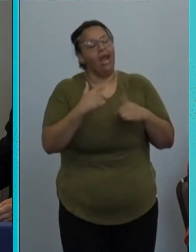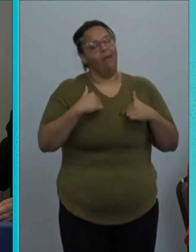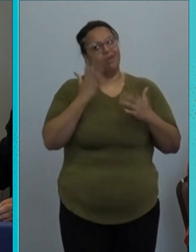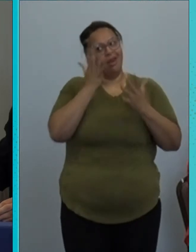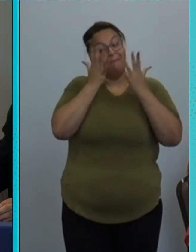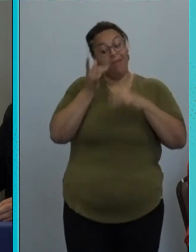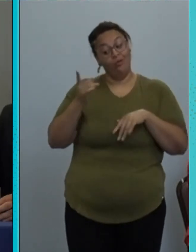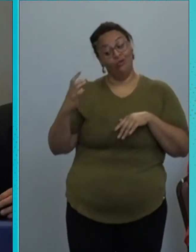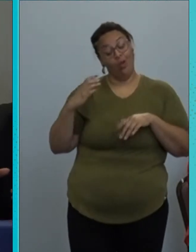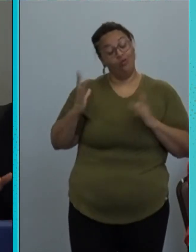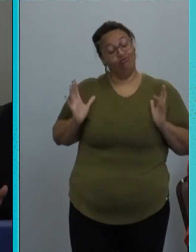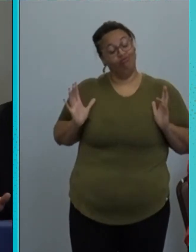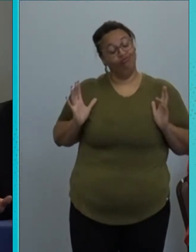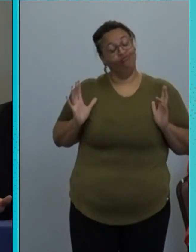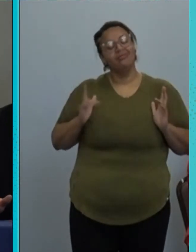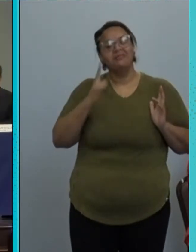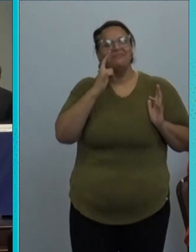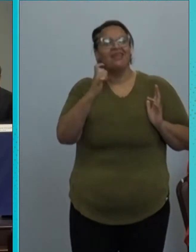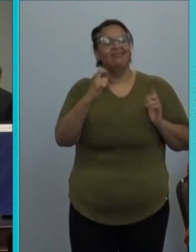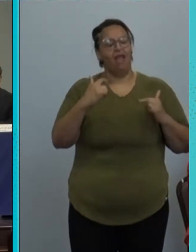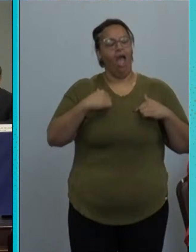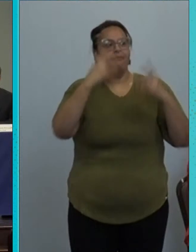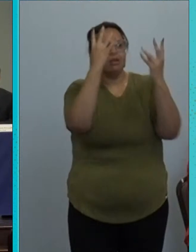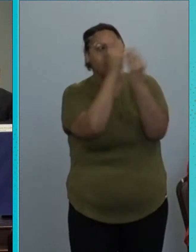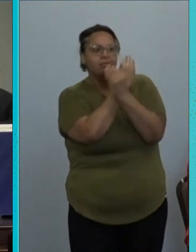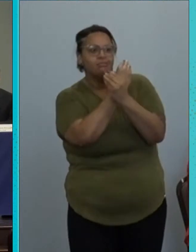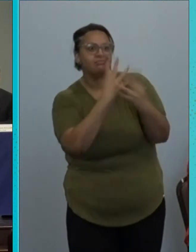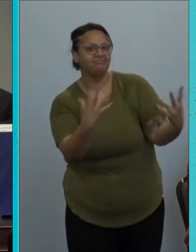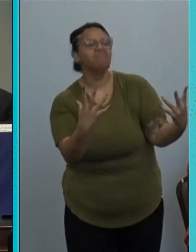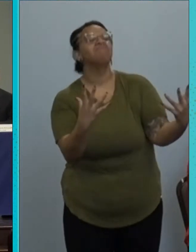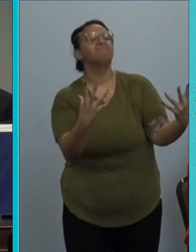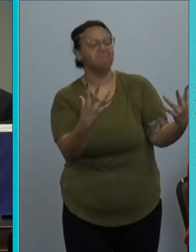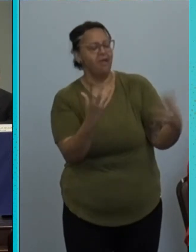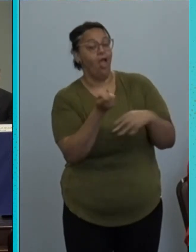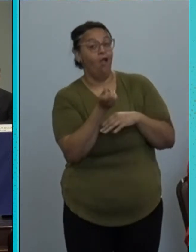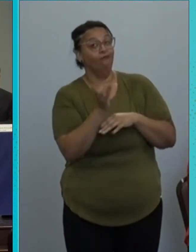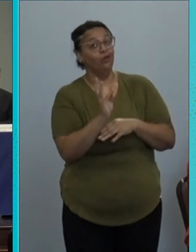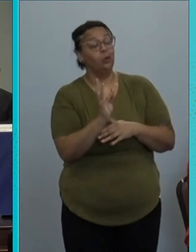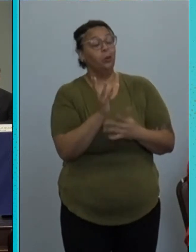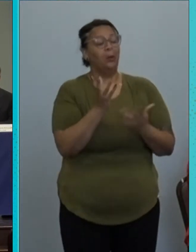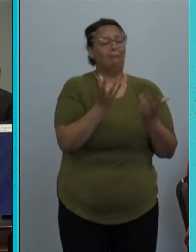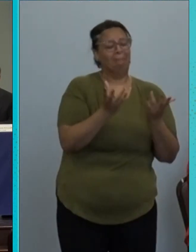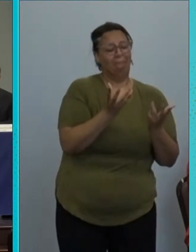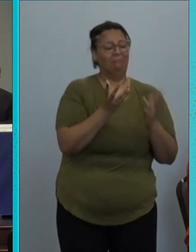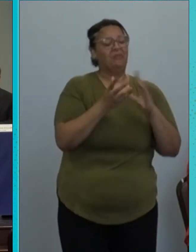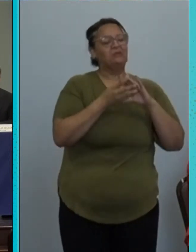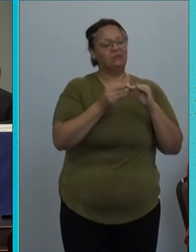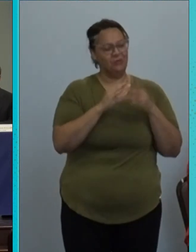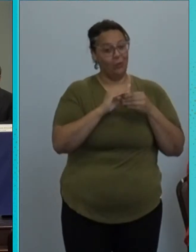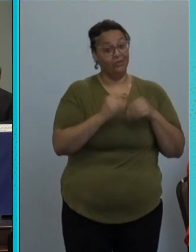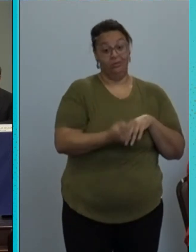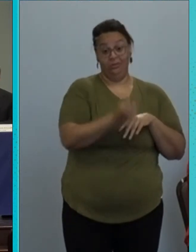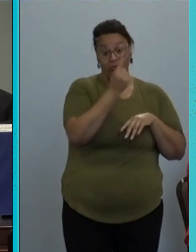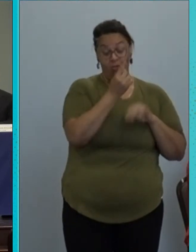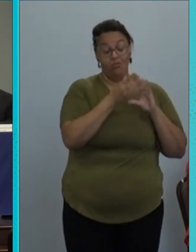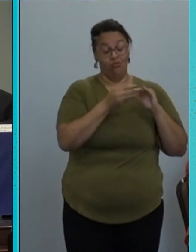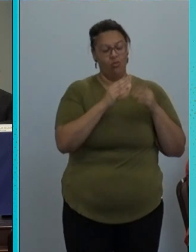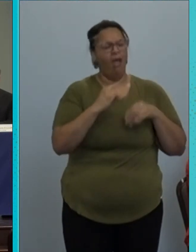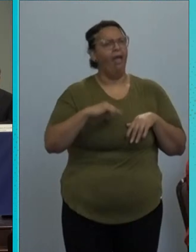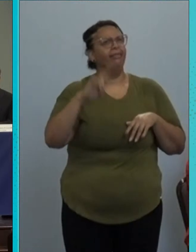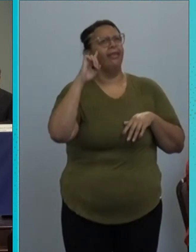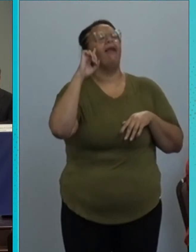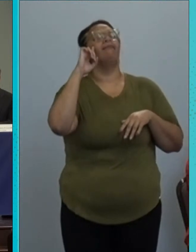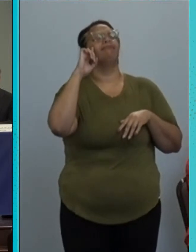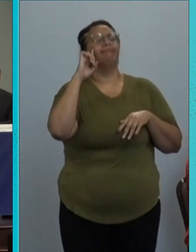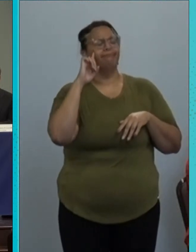you, Coach, because I'm going to tell That's fine. A couple stories. One of them that I think